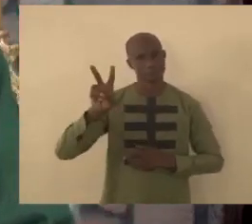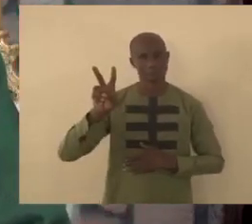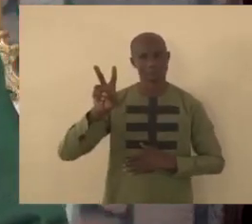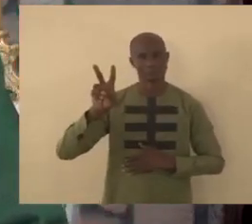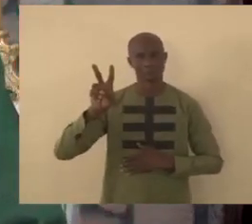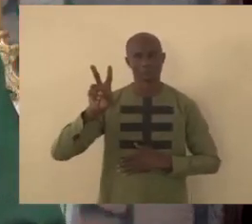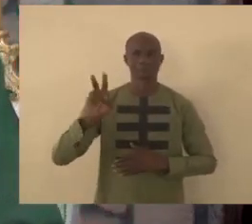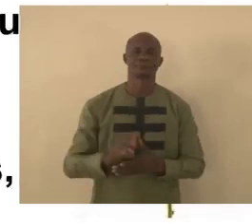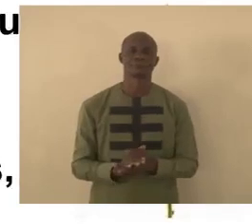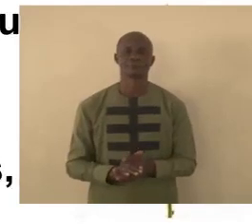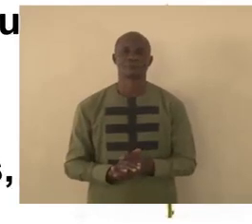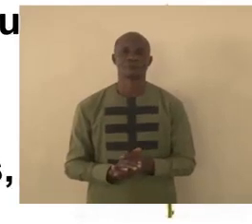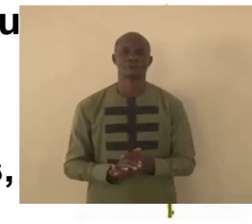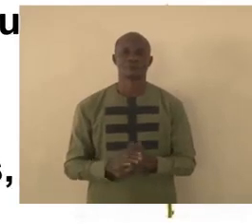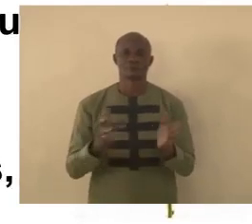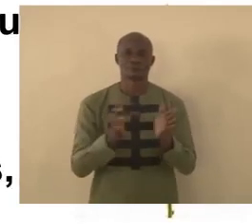Question 2.